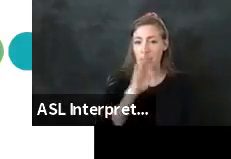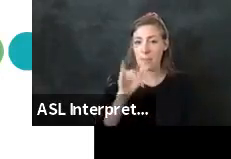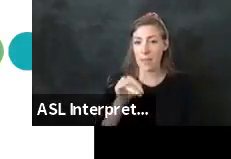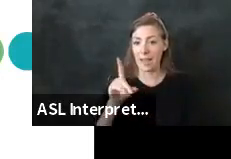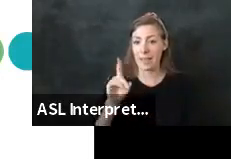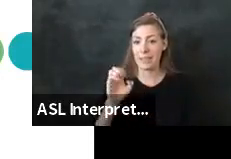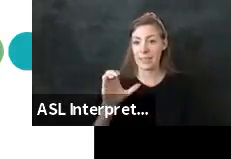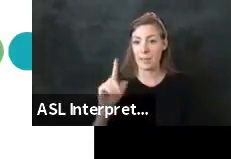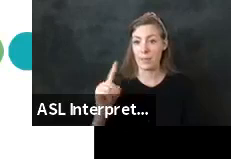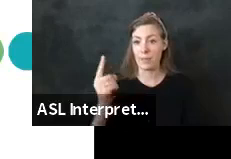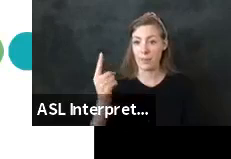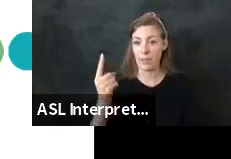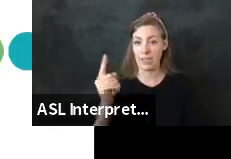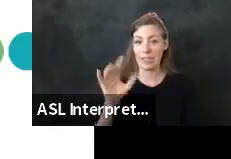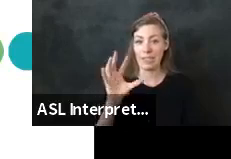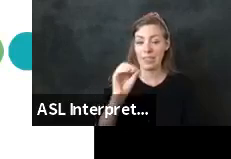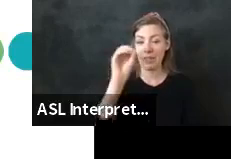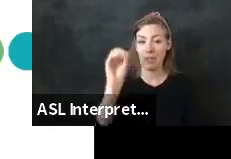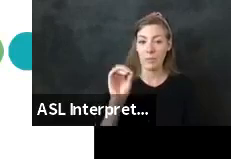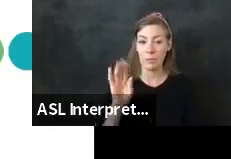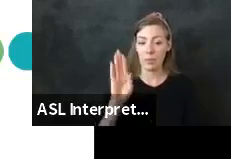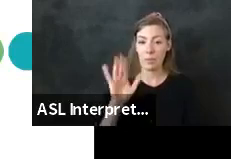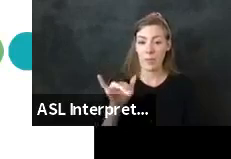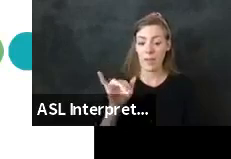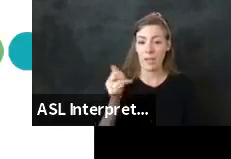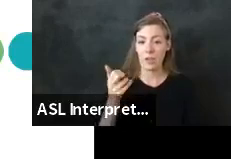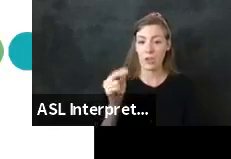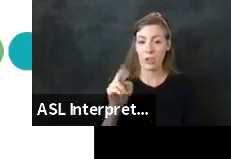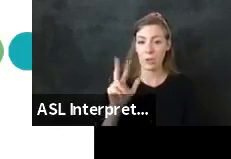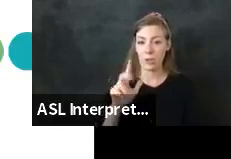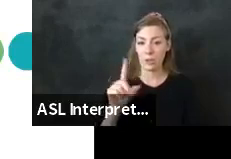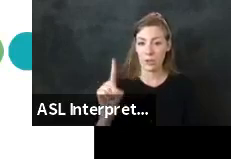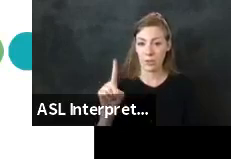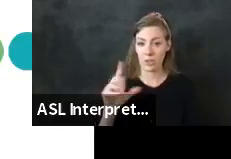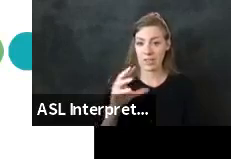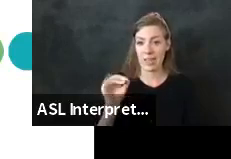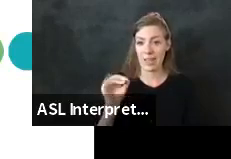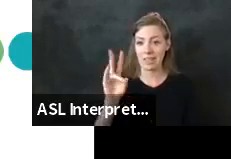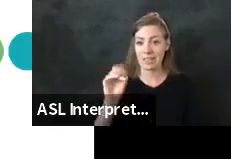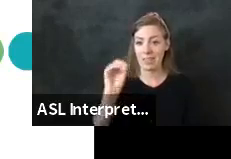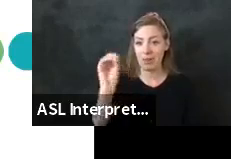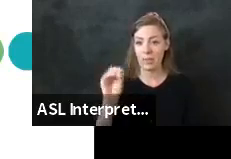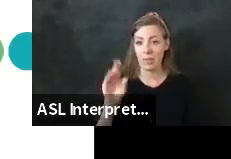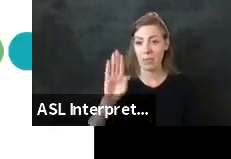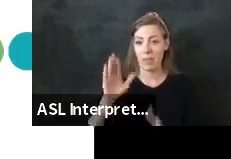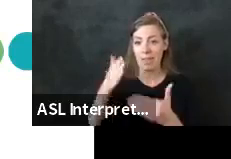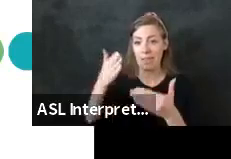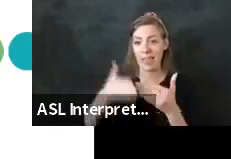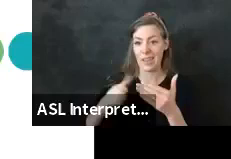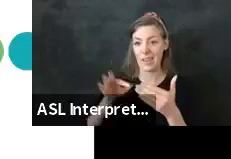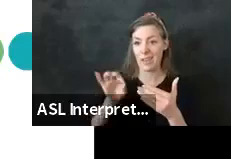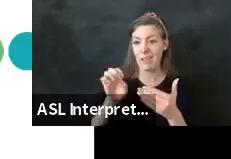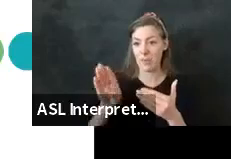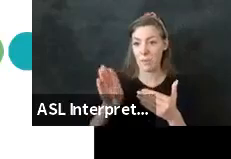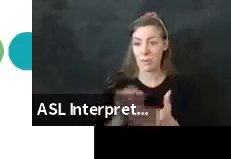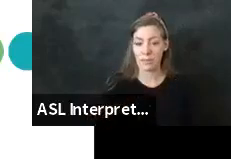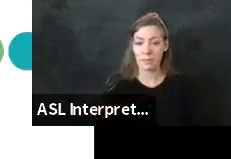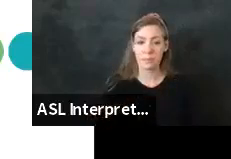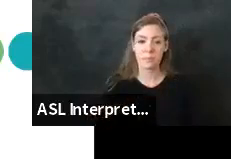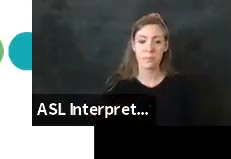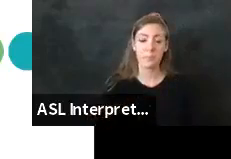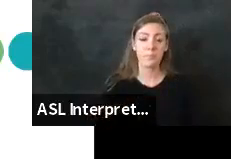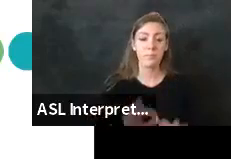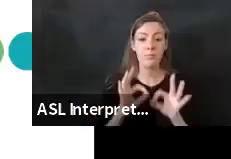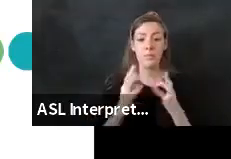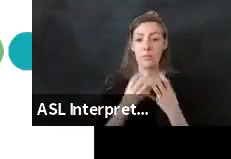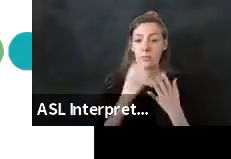1, 50% by January 31st, and 70% by the end of February. Families will first be